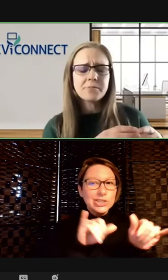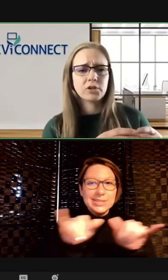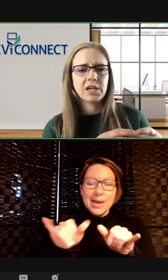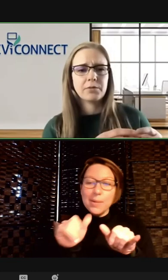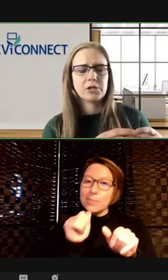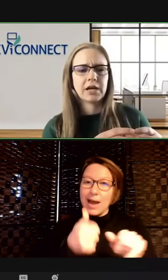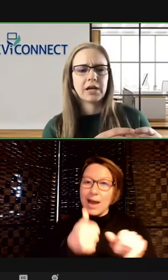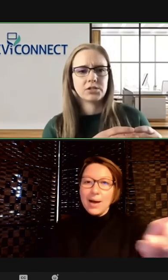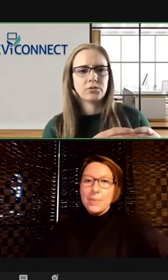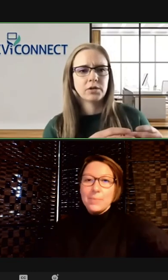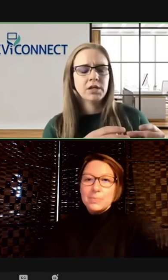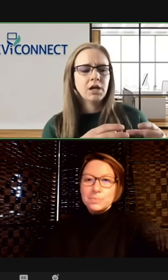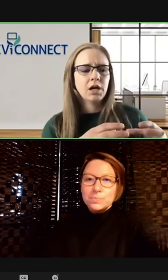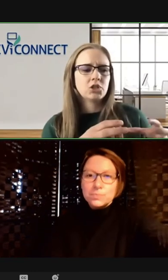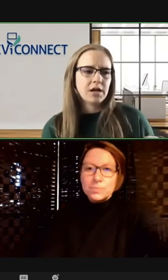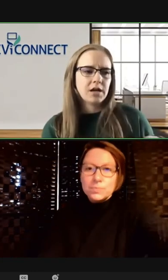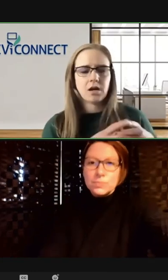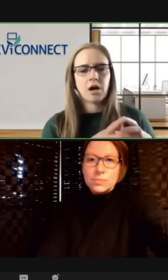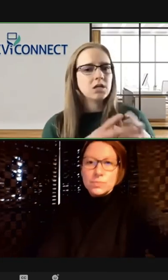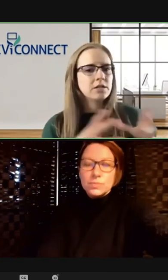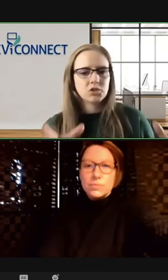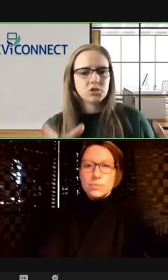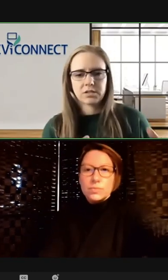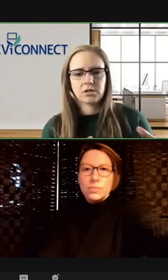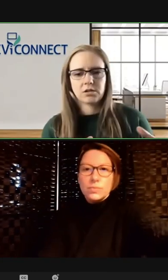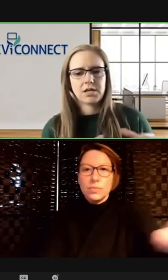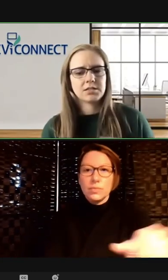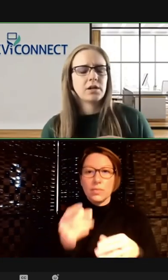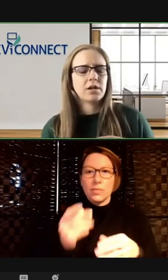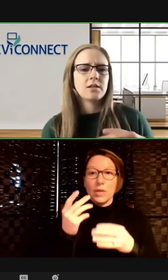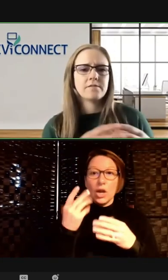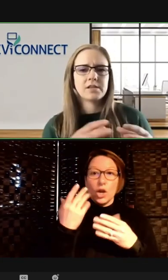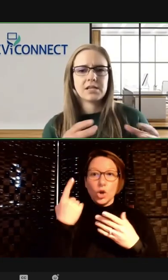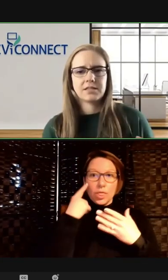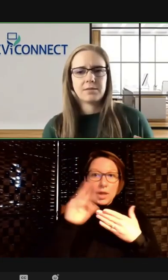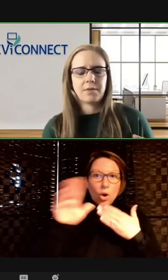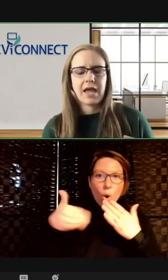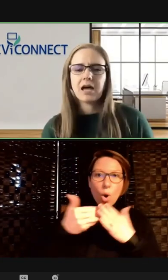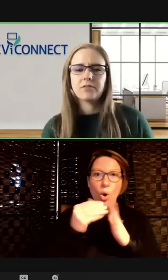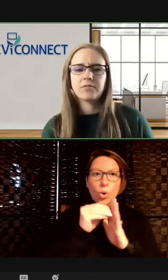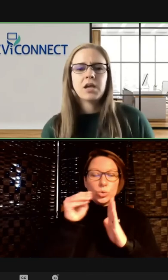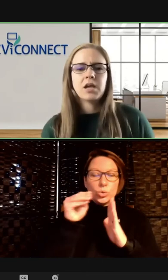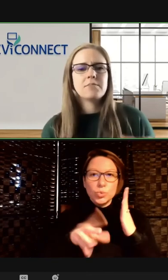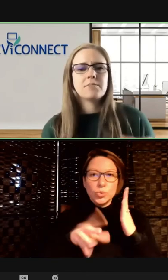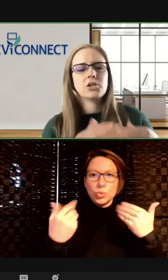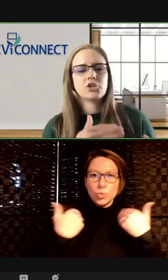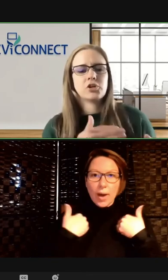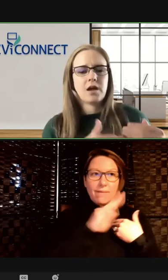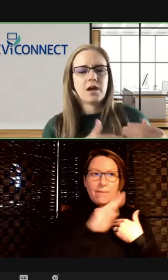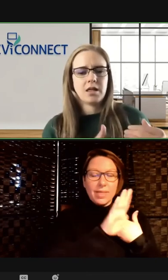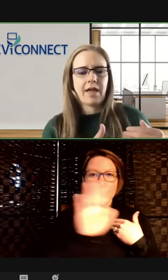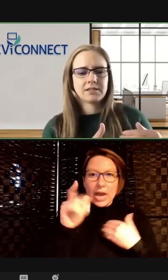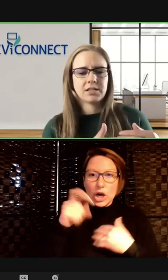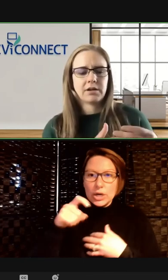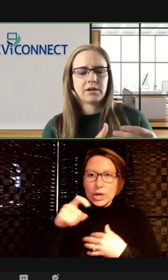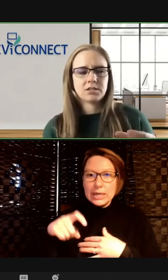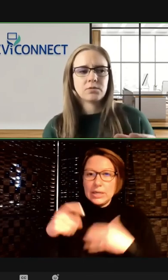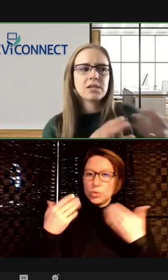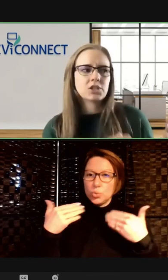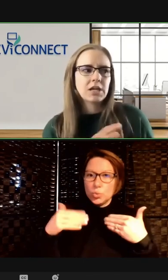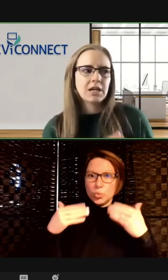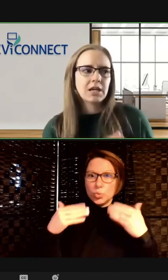that gets a little bit tricky when you're trying to address all of your students on your caseload and all of the needs that they might have, and making sure they all have